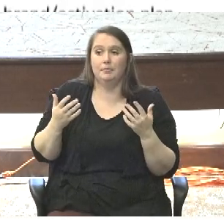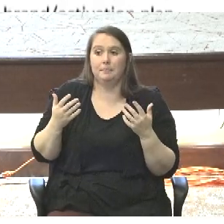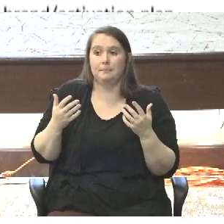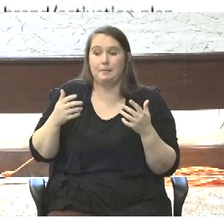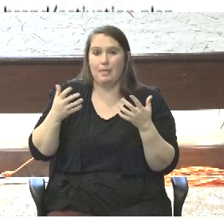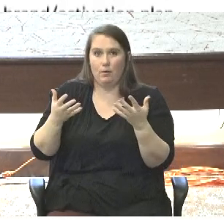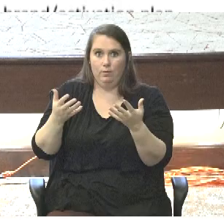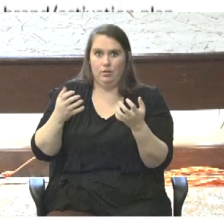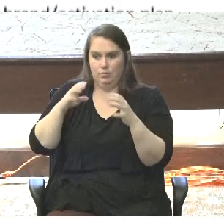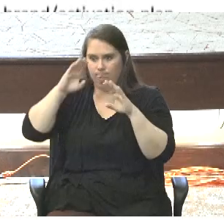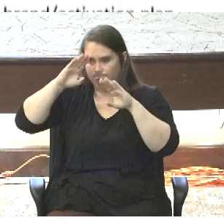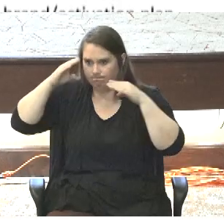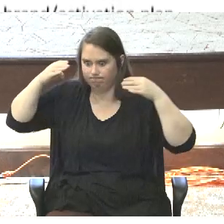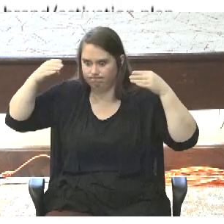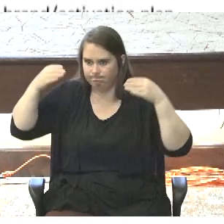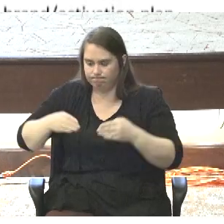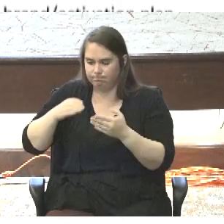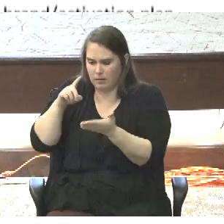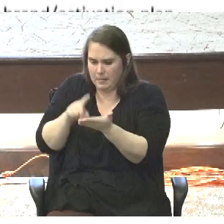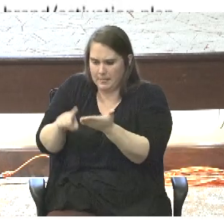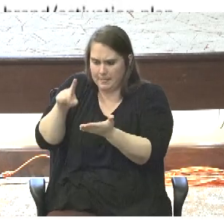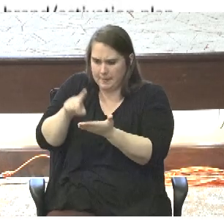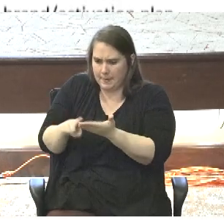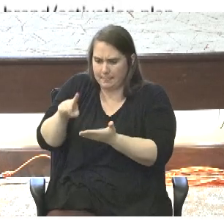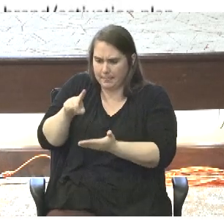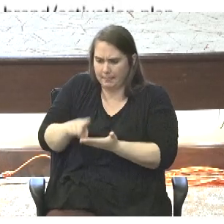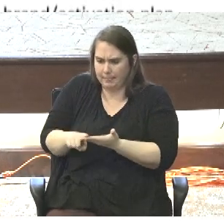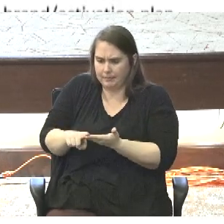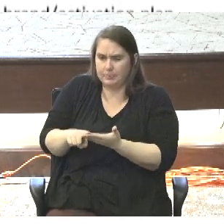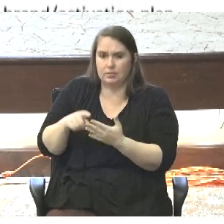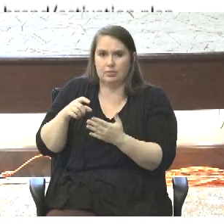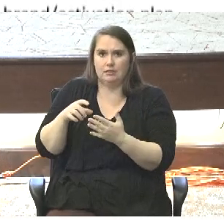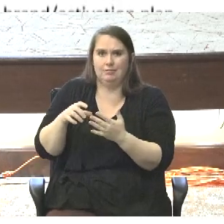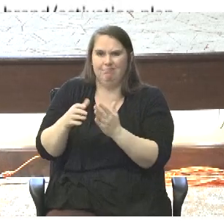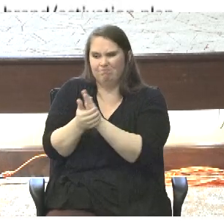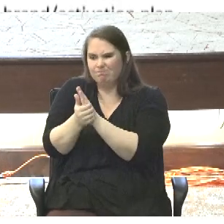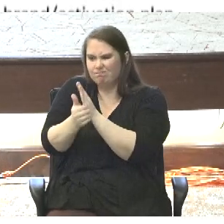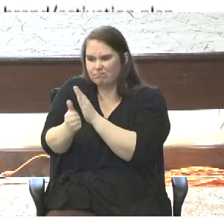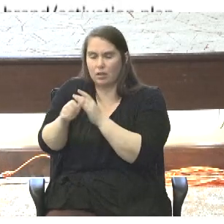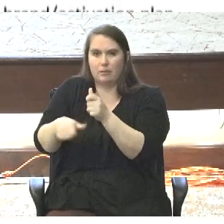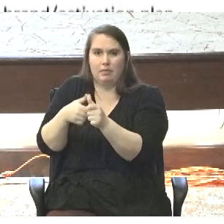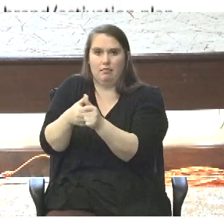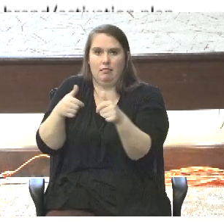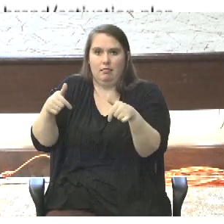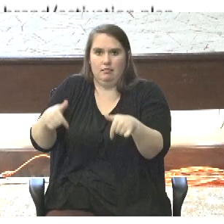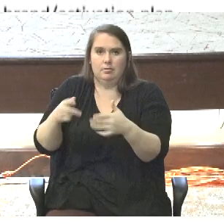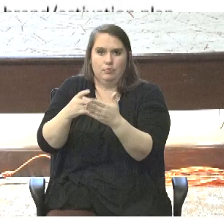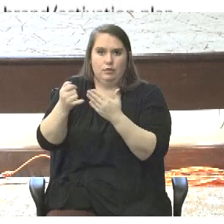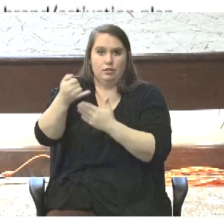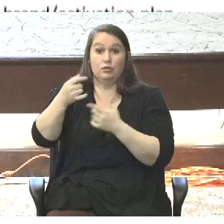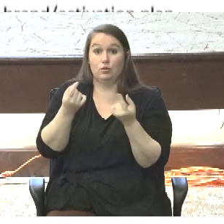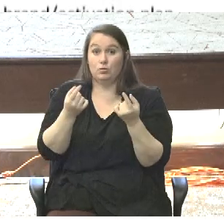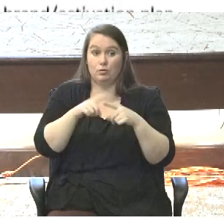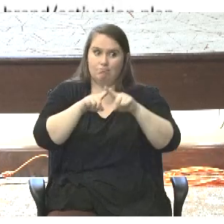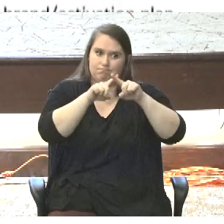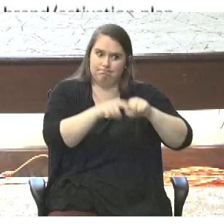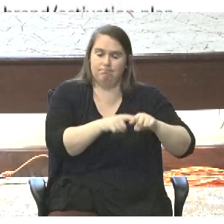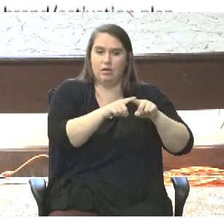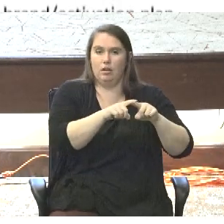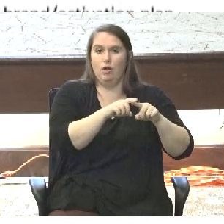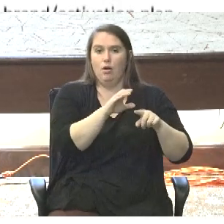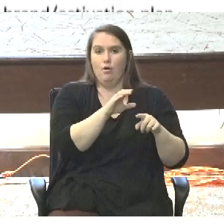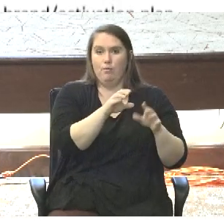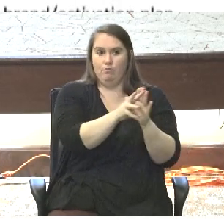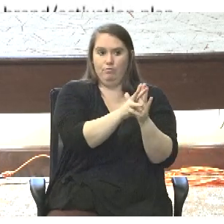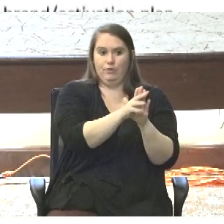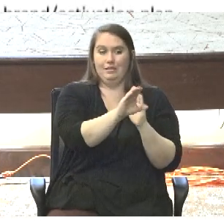the research and strategic arm of Madden. So we've leaned heavily on the Waco CVB and